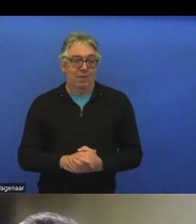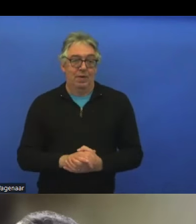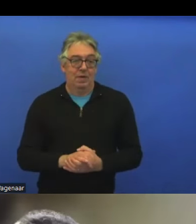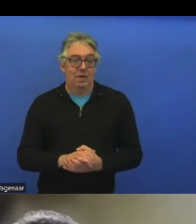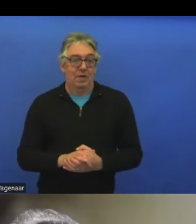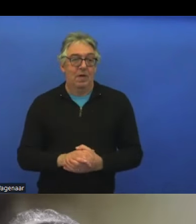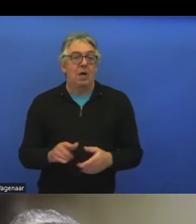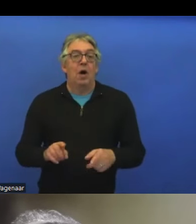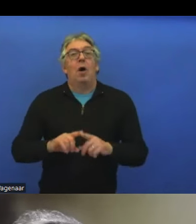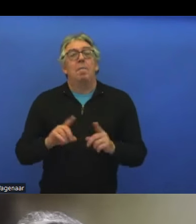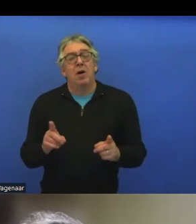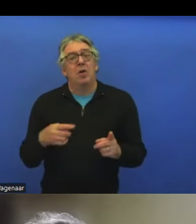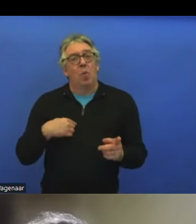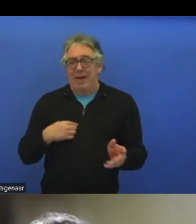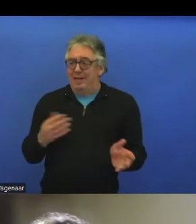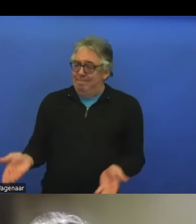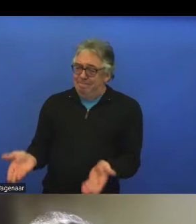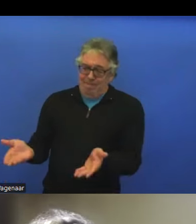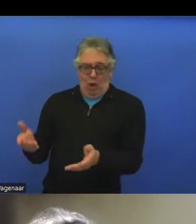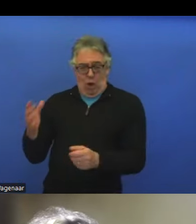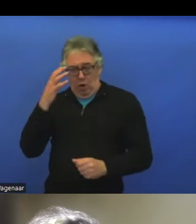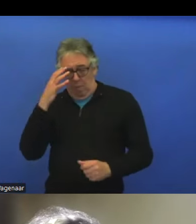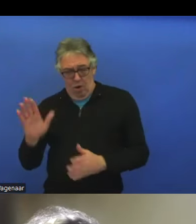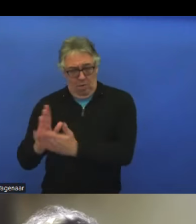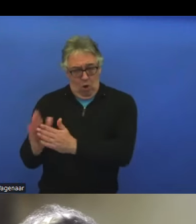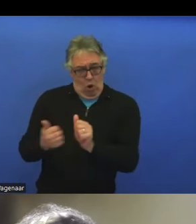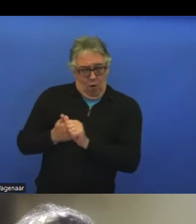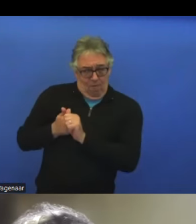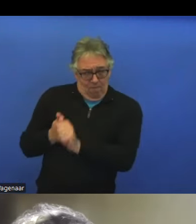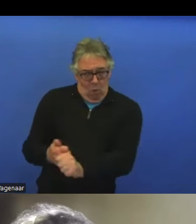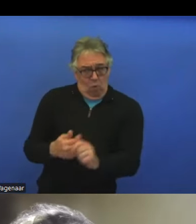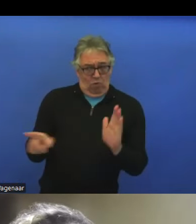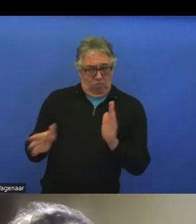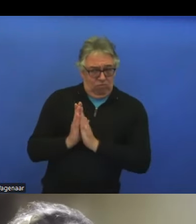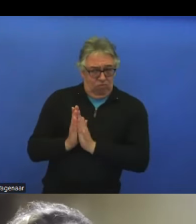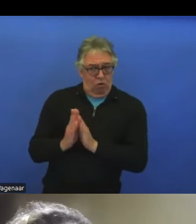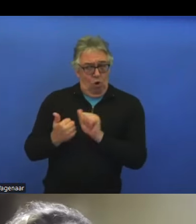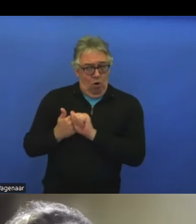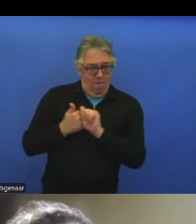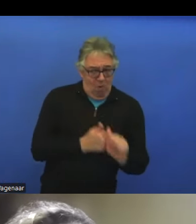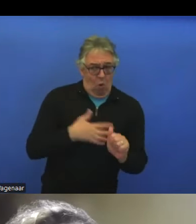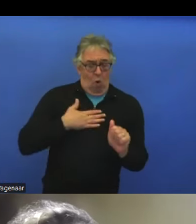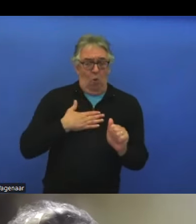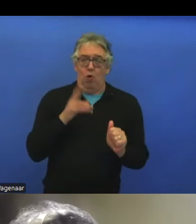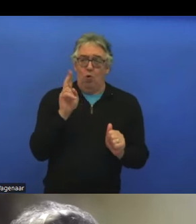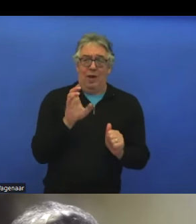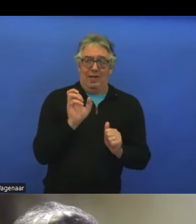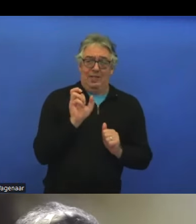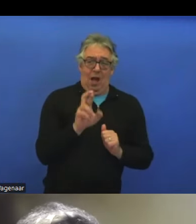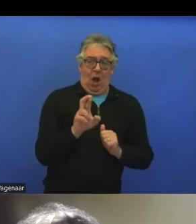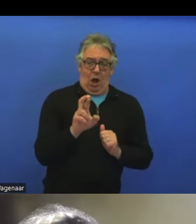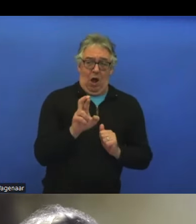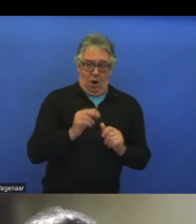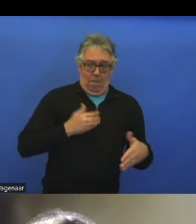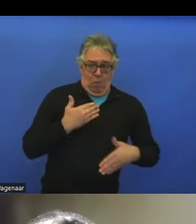to be used as a guidance for them. And it's strongly encouraged that they refer to them when they develop asylum